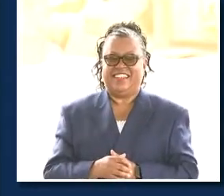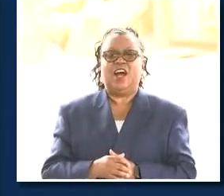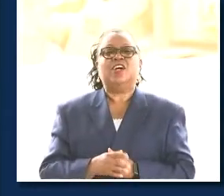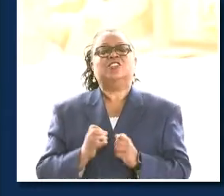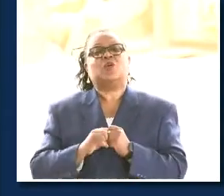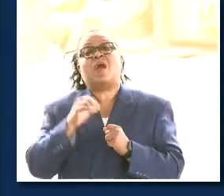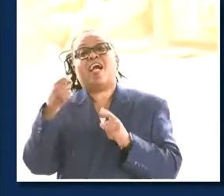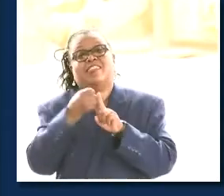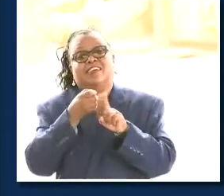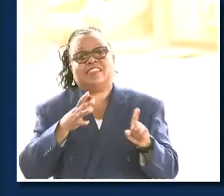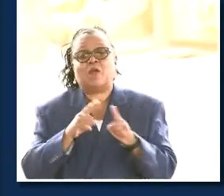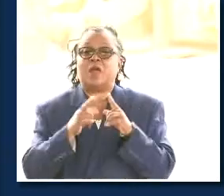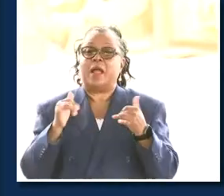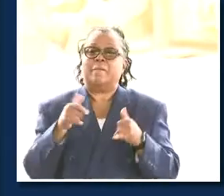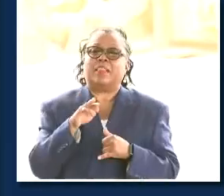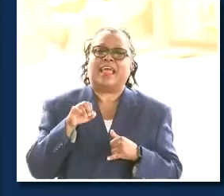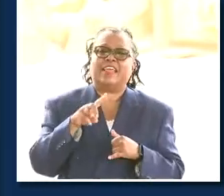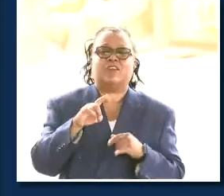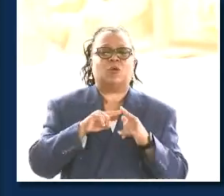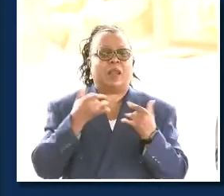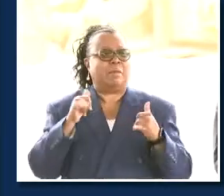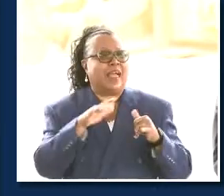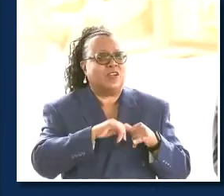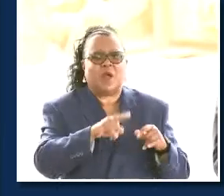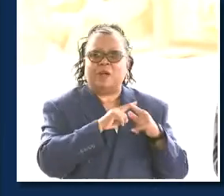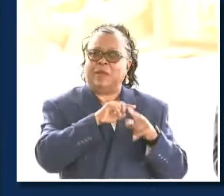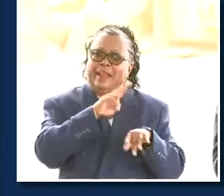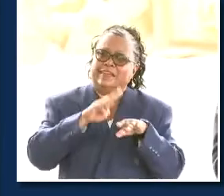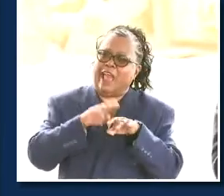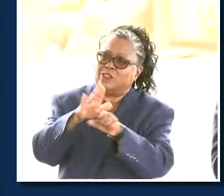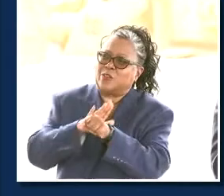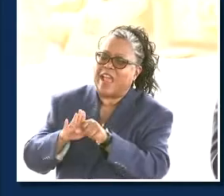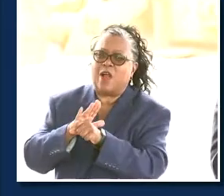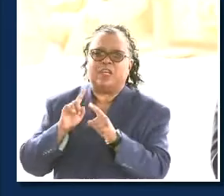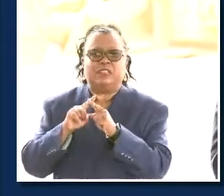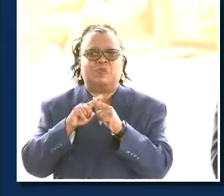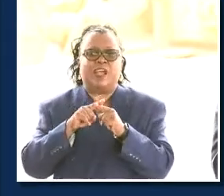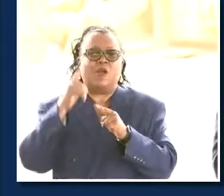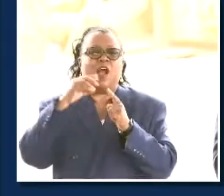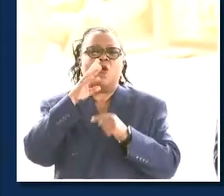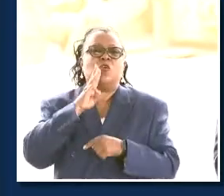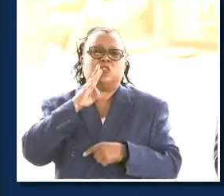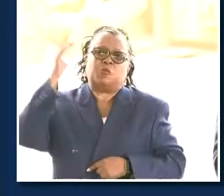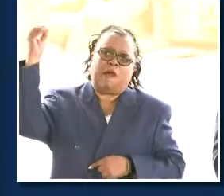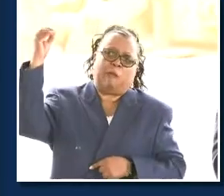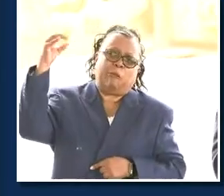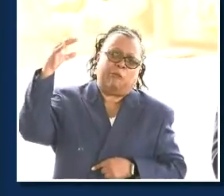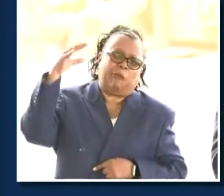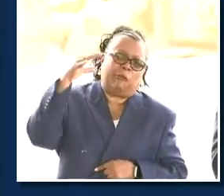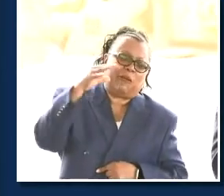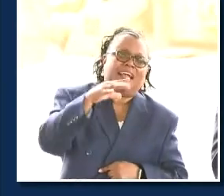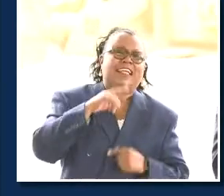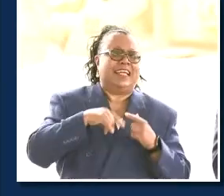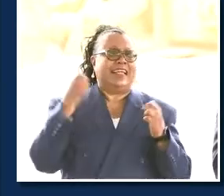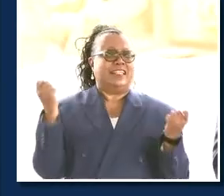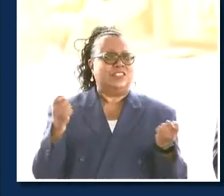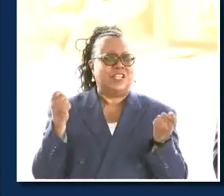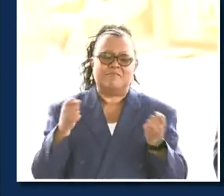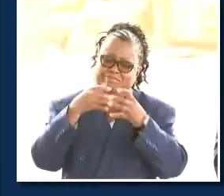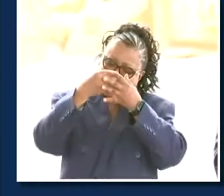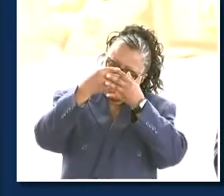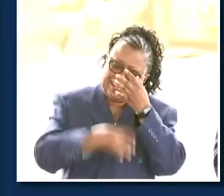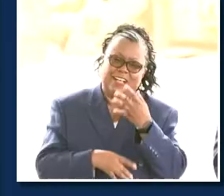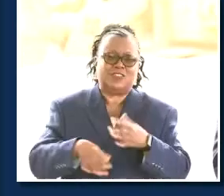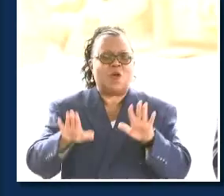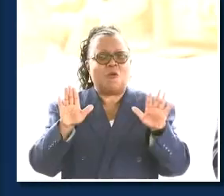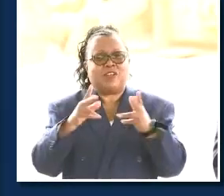Some other details, there will be playing fields. There's going to be a playground. There's going to be natural areas. There's going to be a spray feature. There's going to be a gymnasium. Tons of